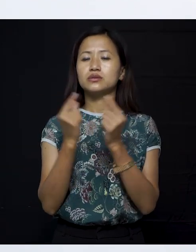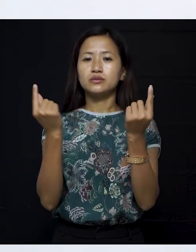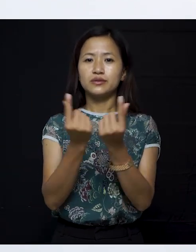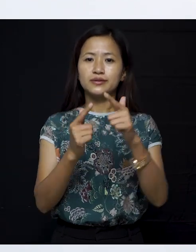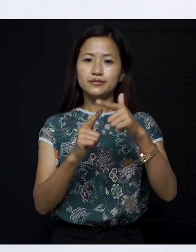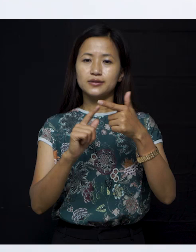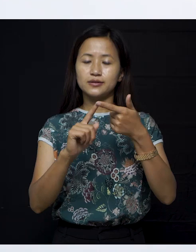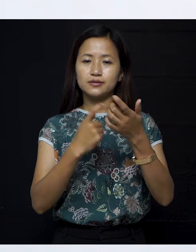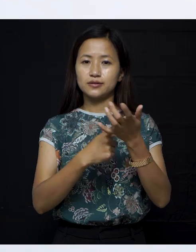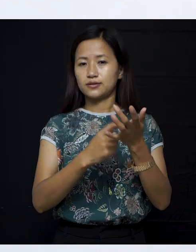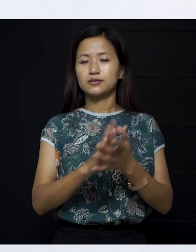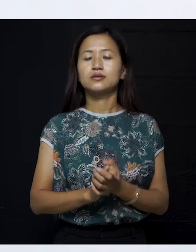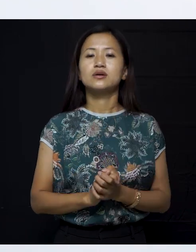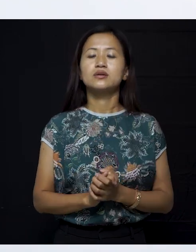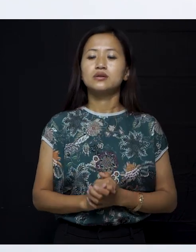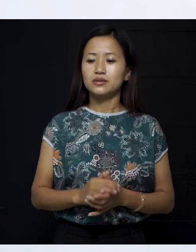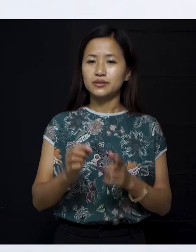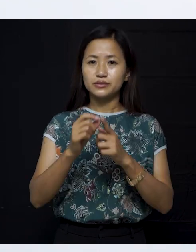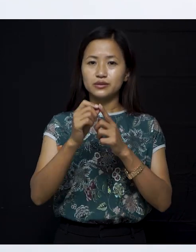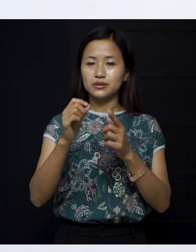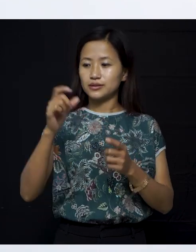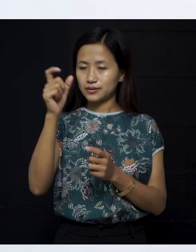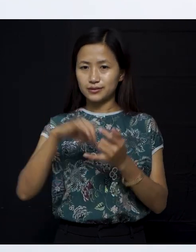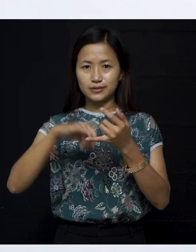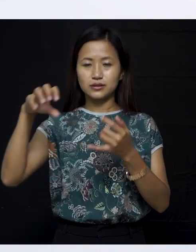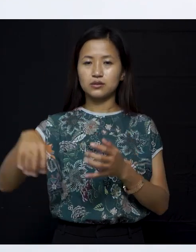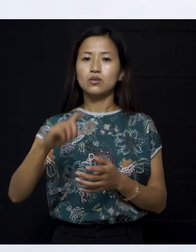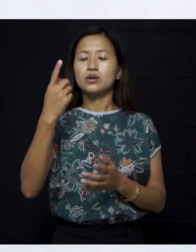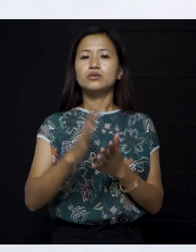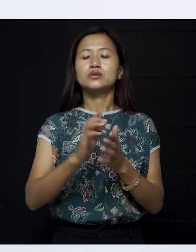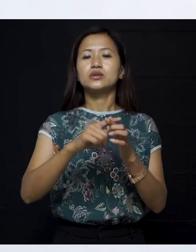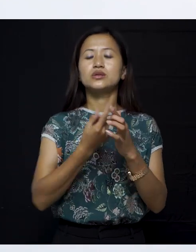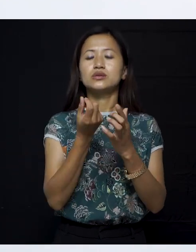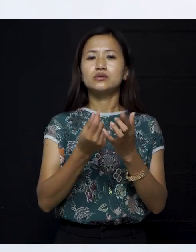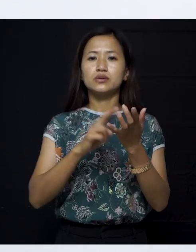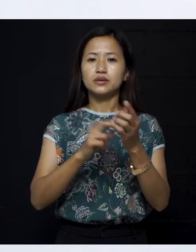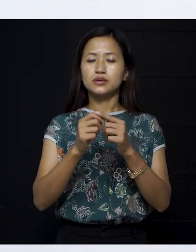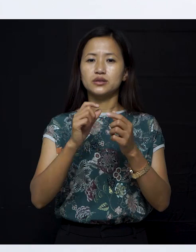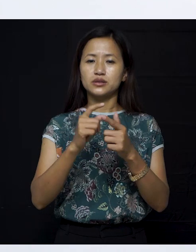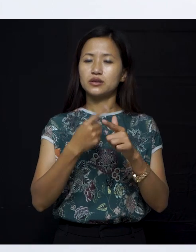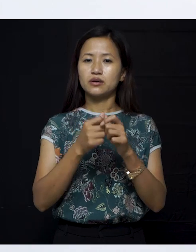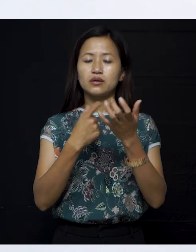all these princely states, one was Junagadh. Junagadh was